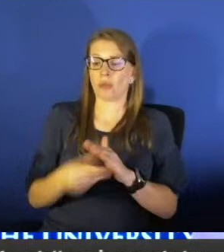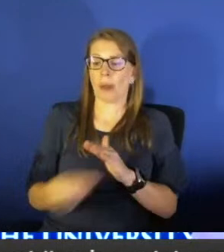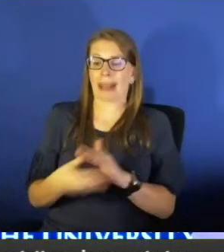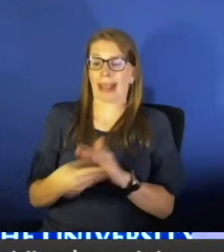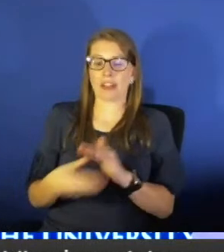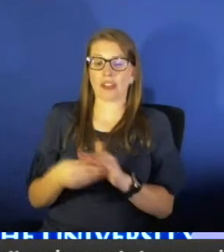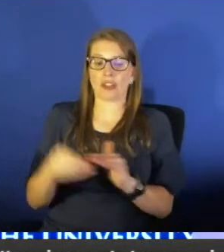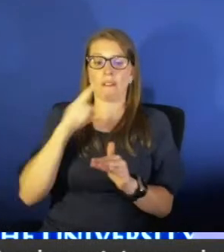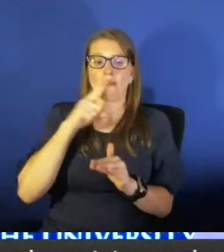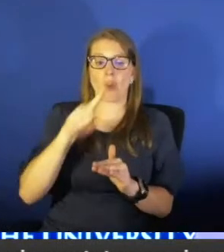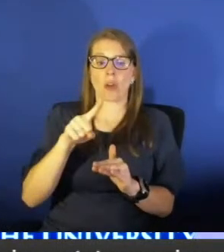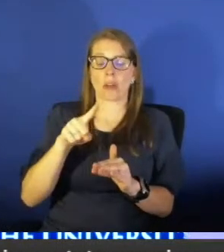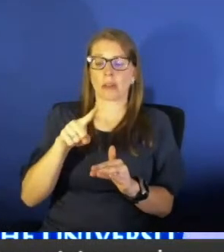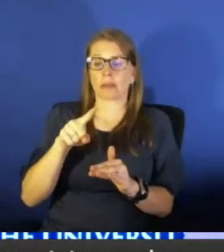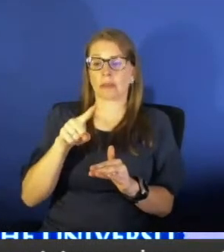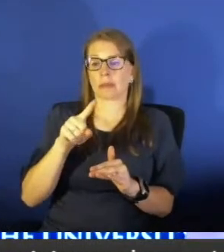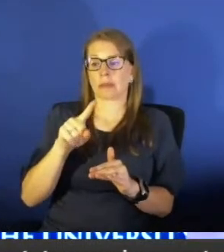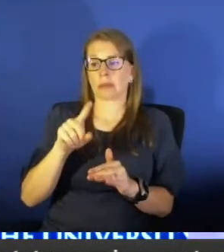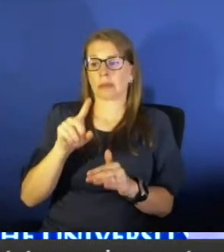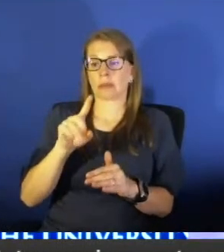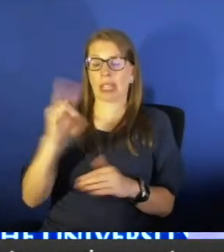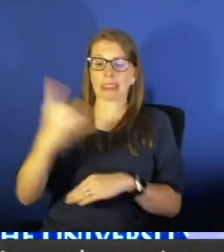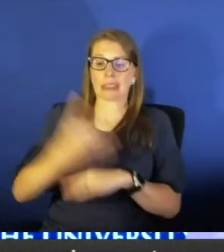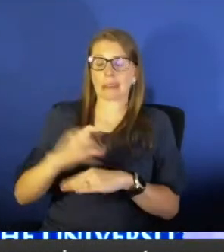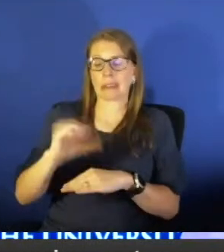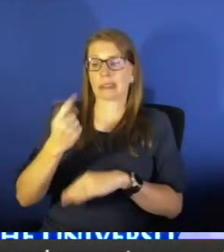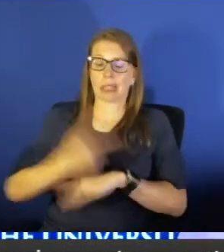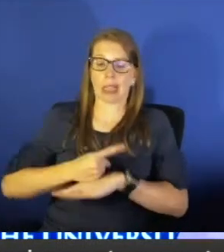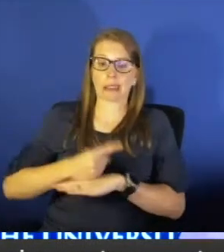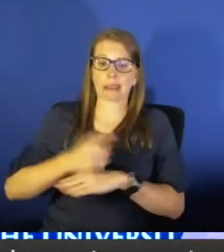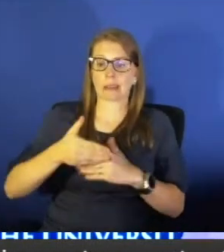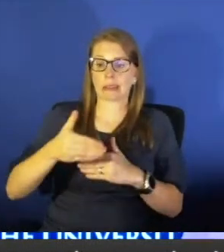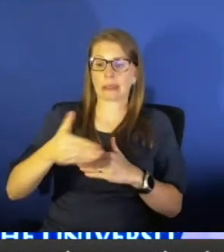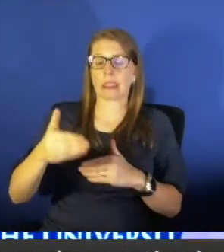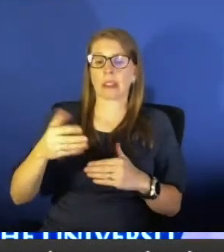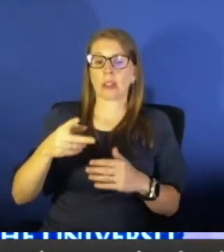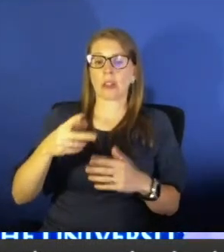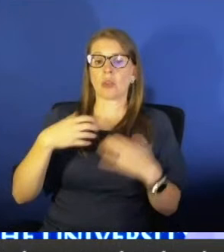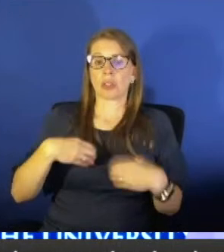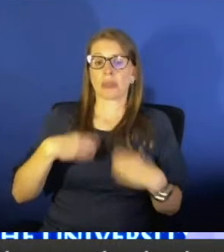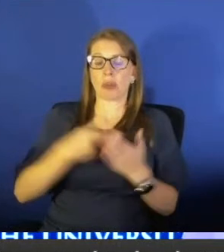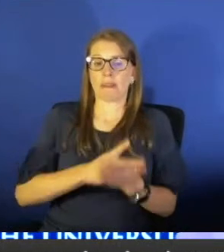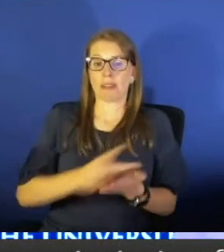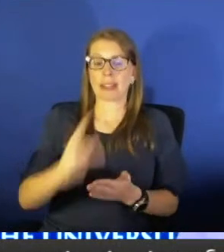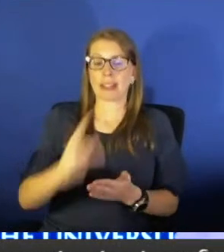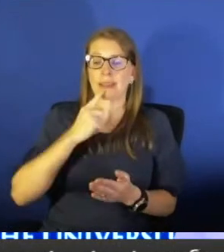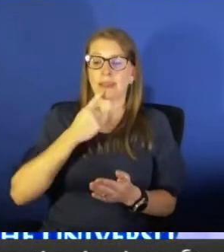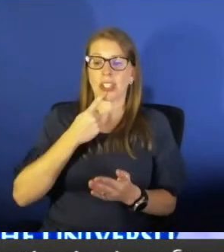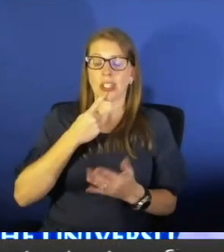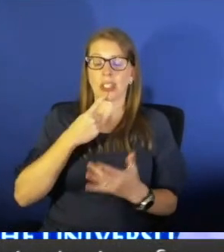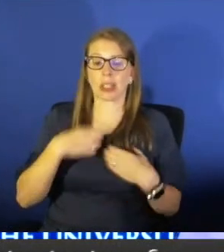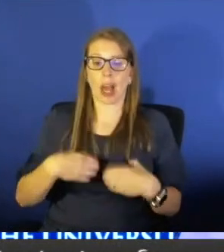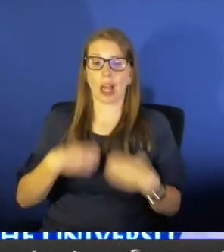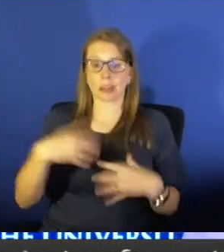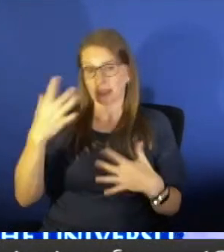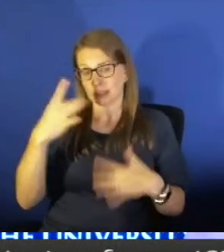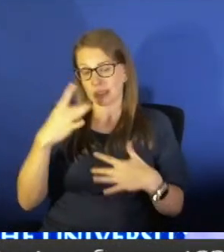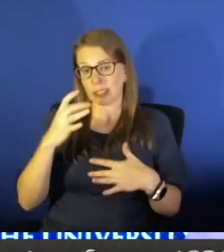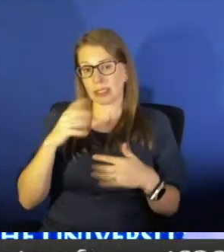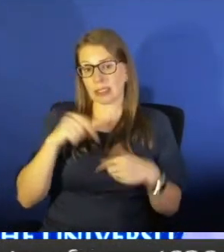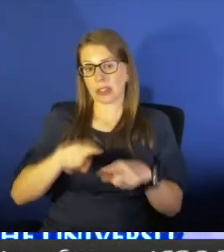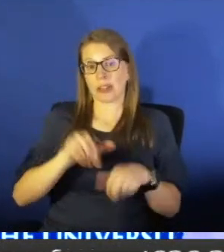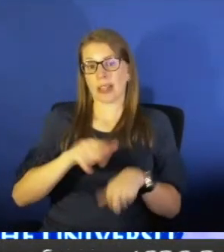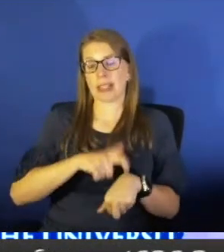those first 8 to 10 days of illness. When you start to have that respiratory failure and that severe lung disease, usually at that time it's the